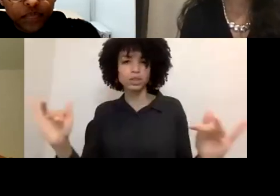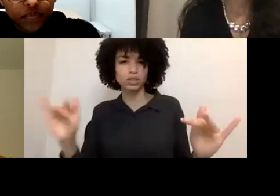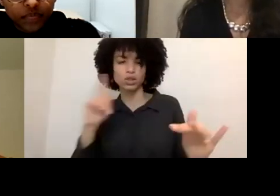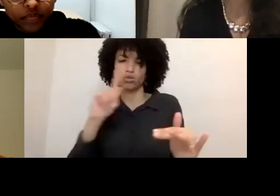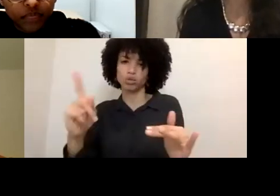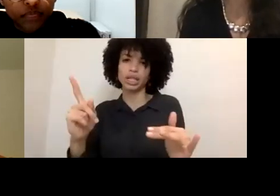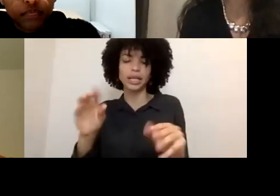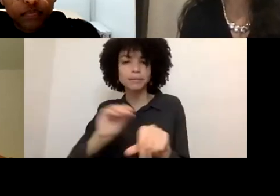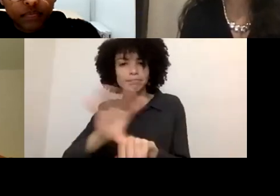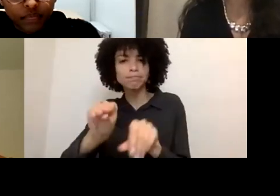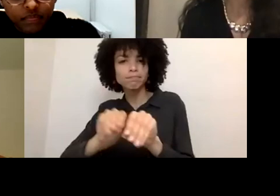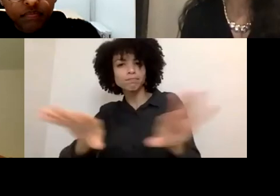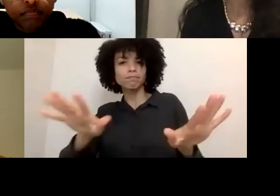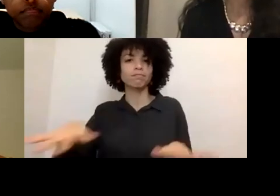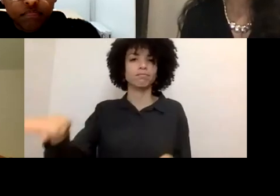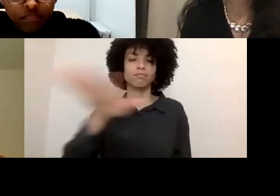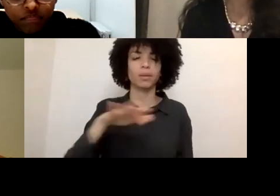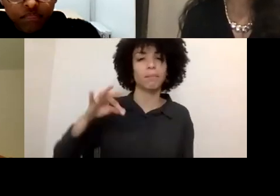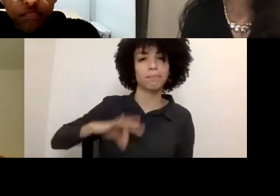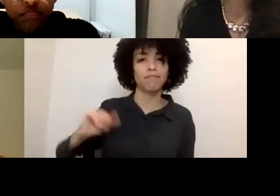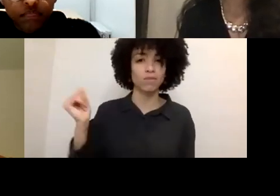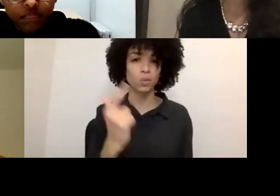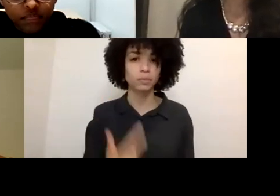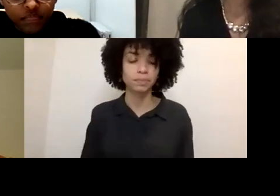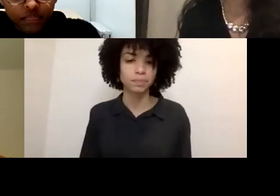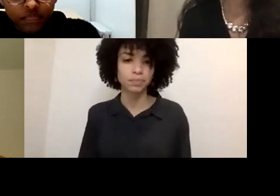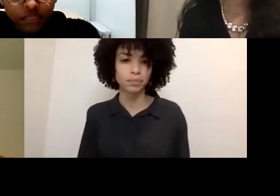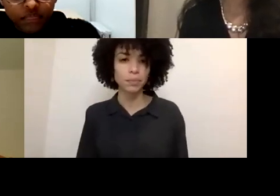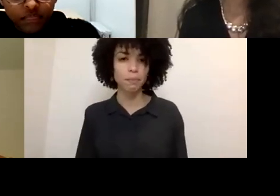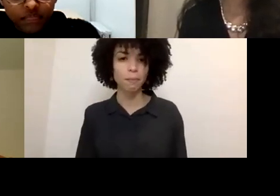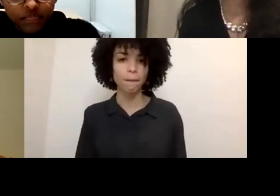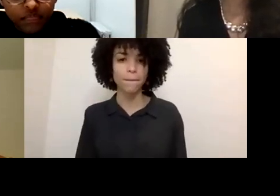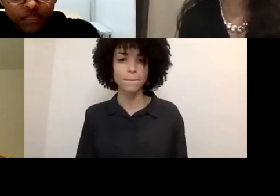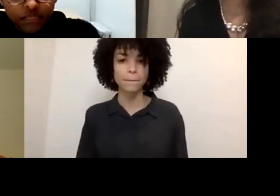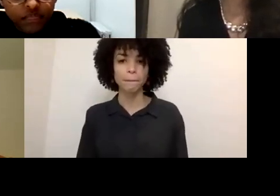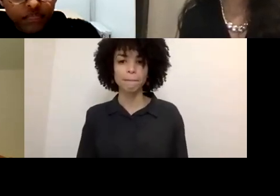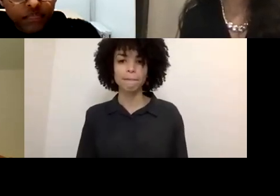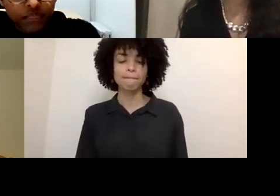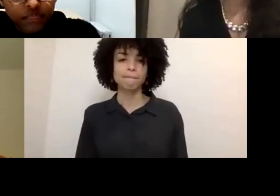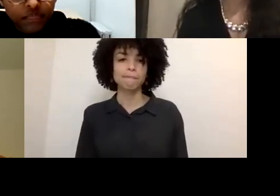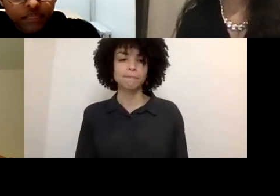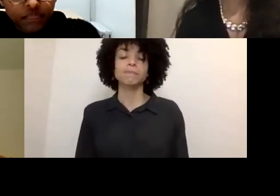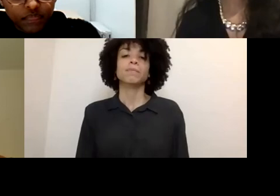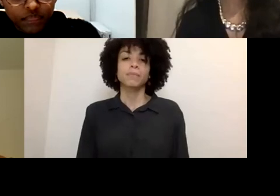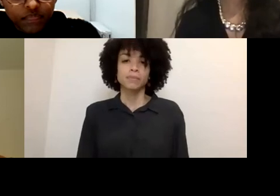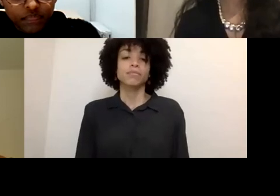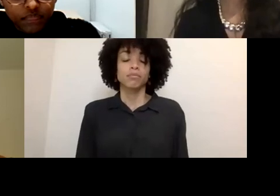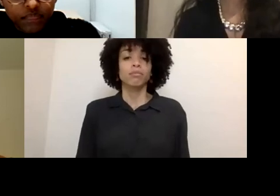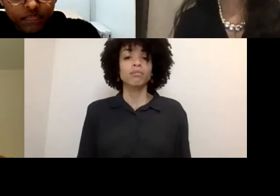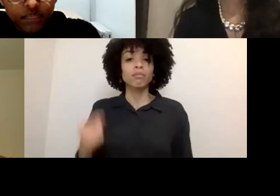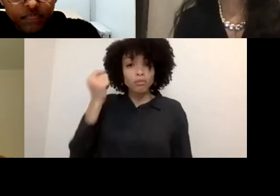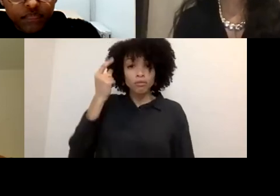manifest and for all of us to benefit from it. And also diversity is I think relative as well. I